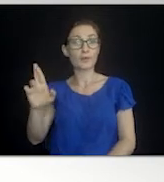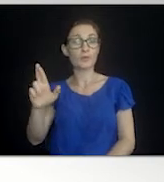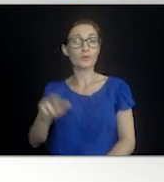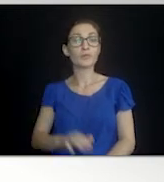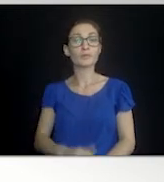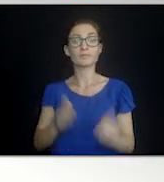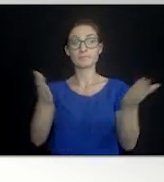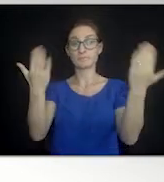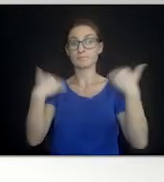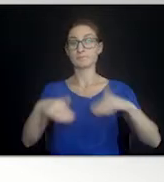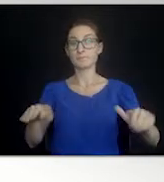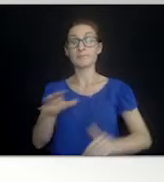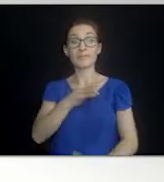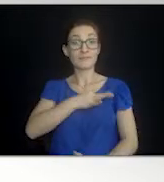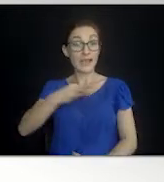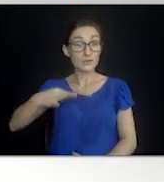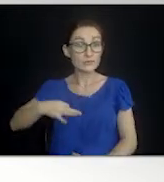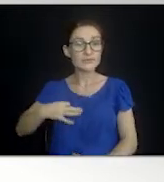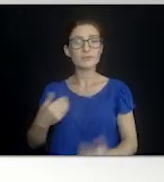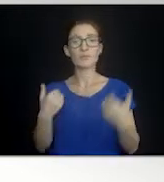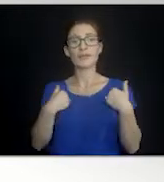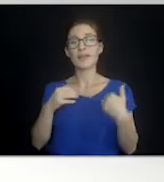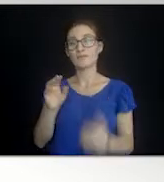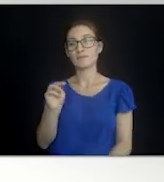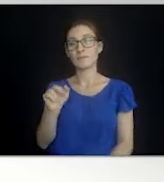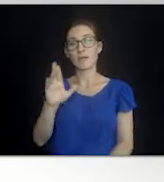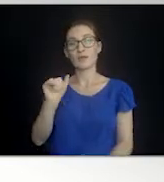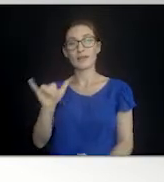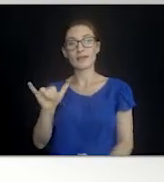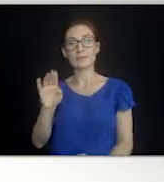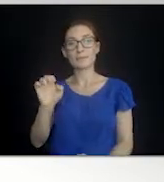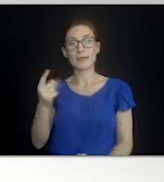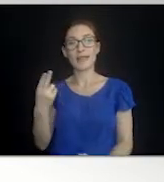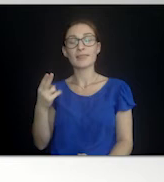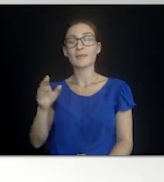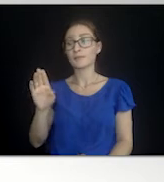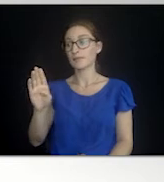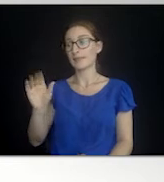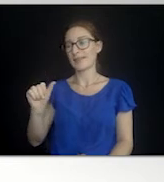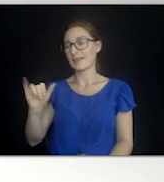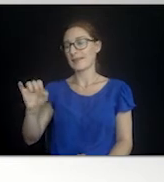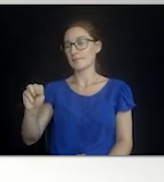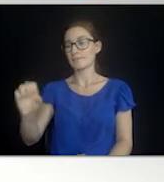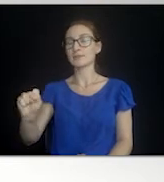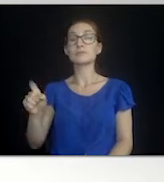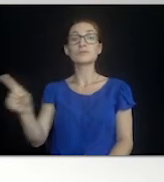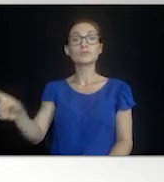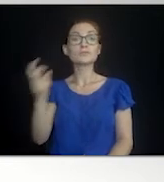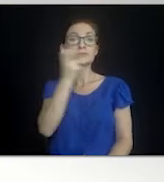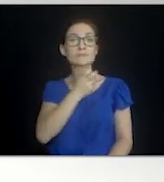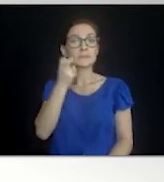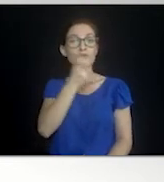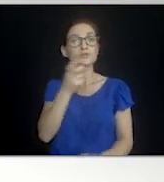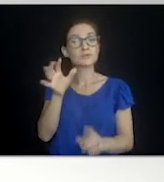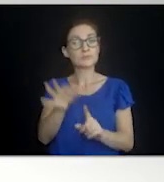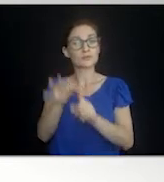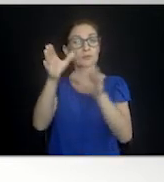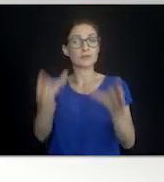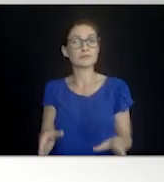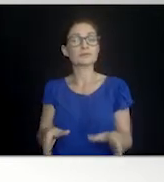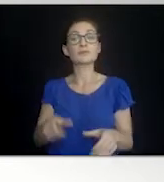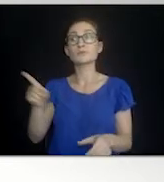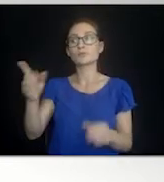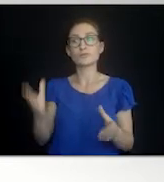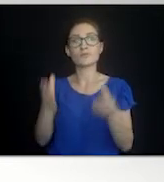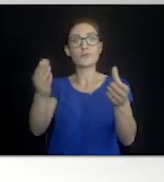Baker. To round out this quarter's MyHana faculty, we have Mary Beth Ames, a veteran speech professional. She too will be providing a